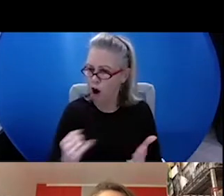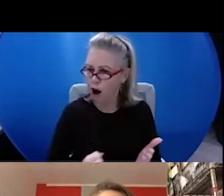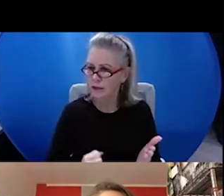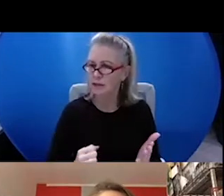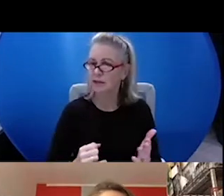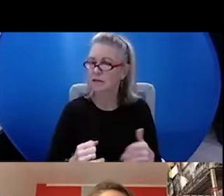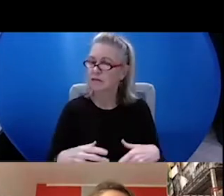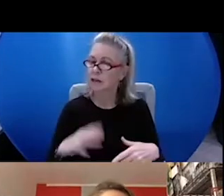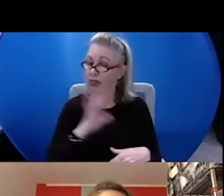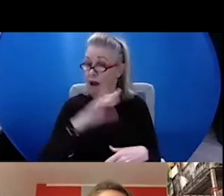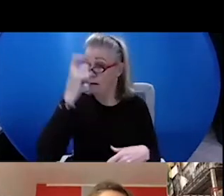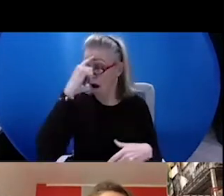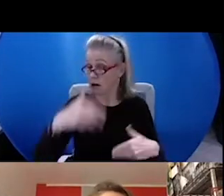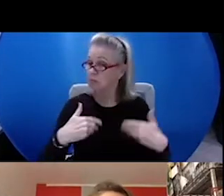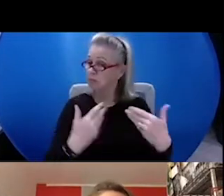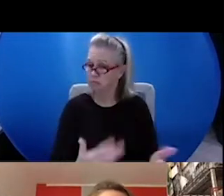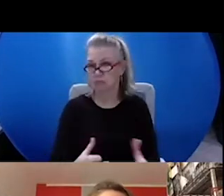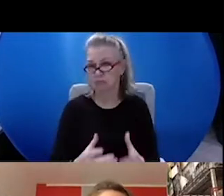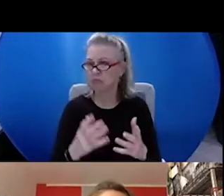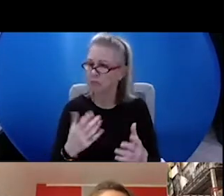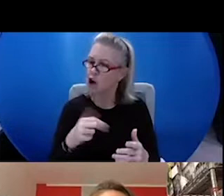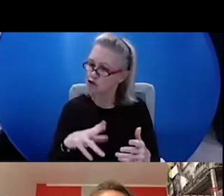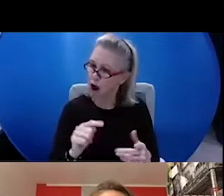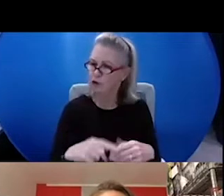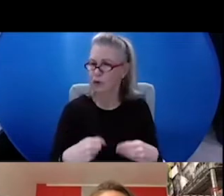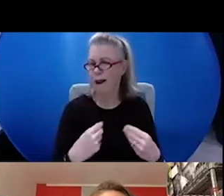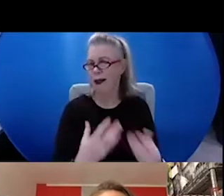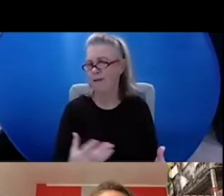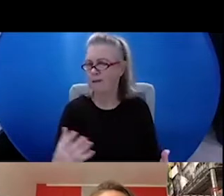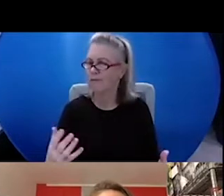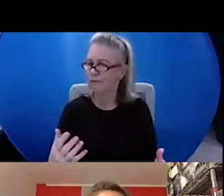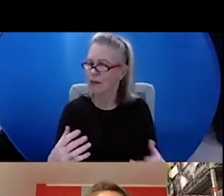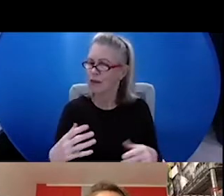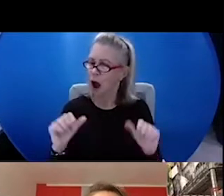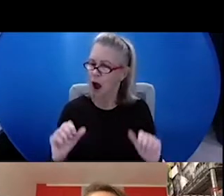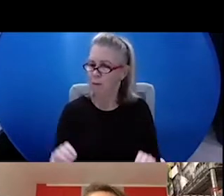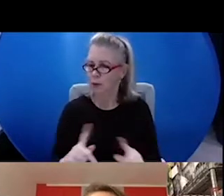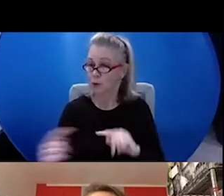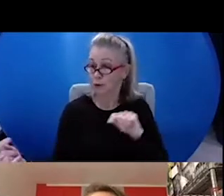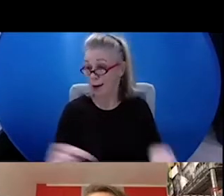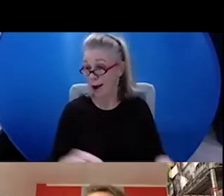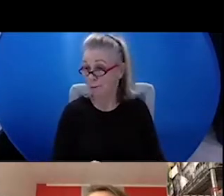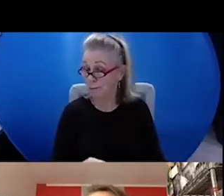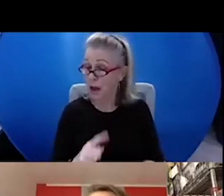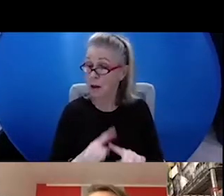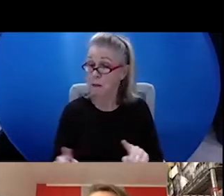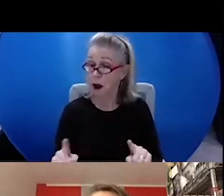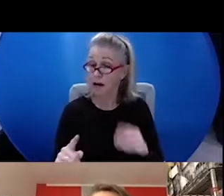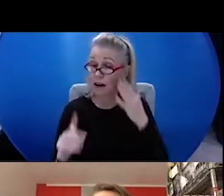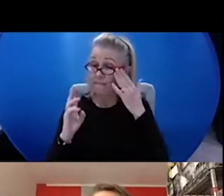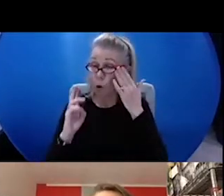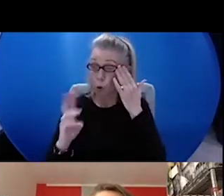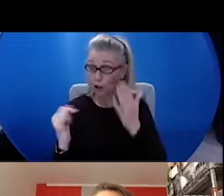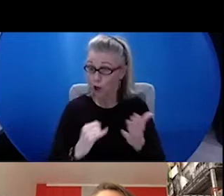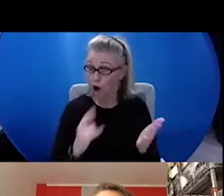their government to promote Belgian artistic mobility. But if Western artists are often offered the infrastructure